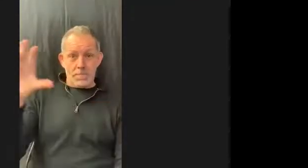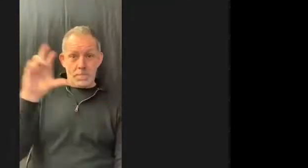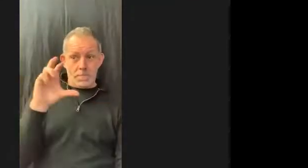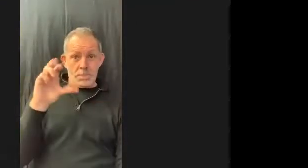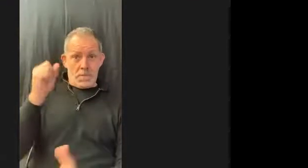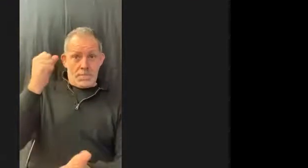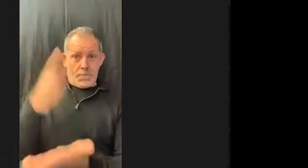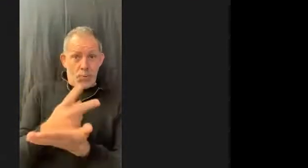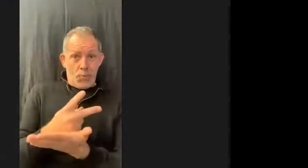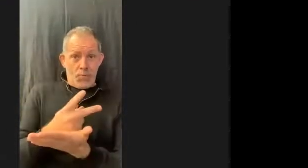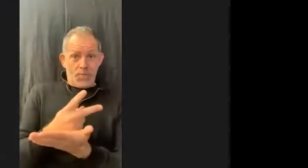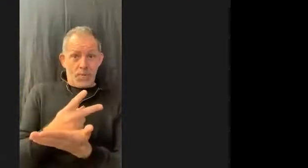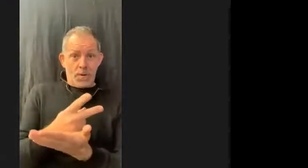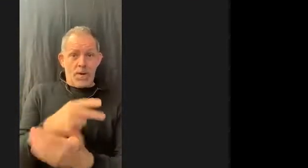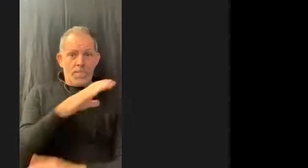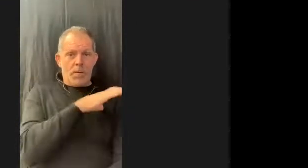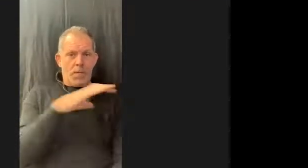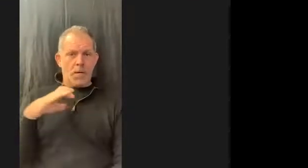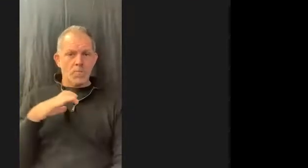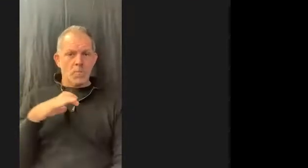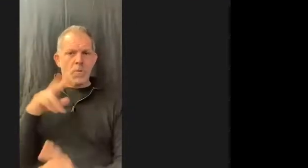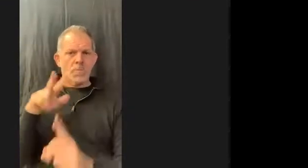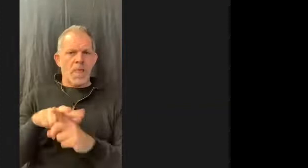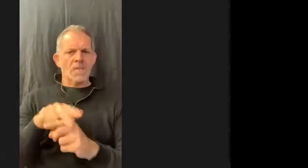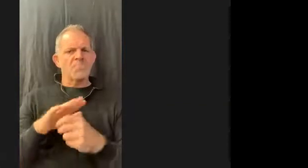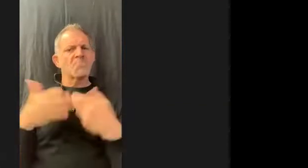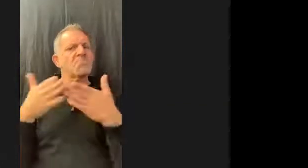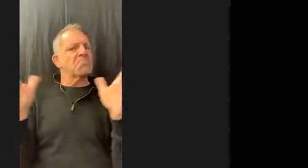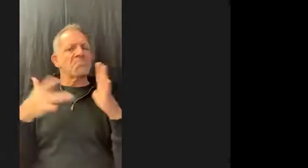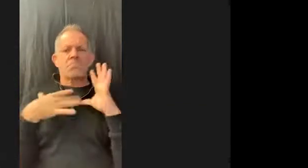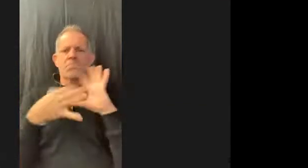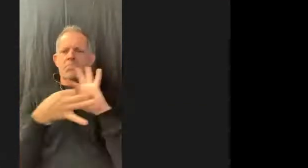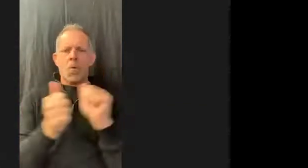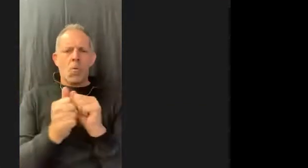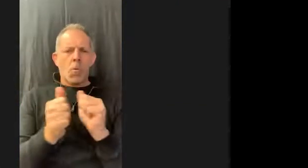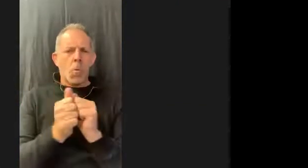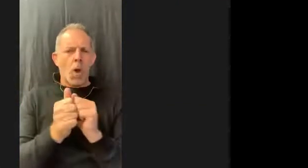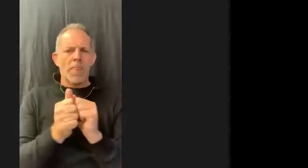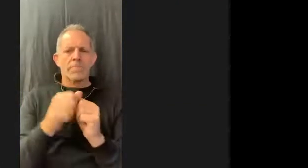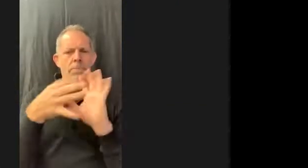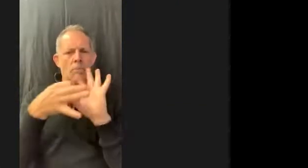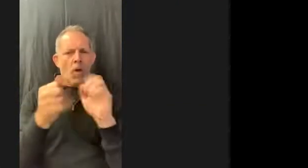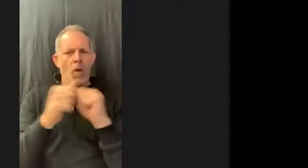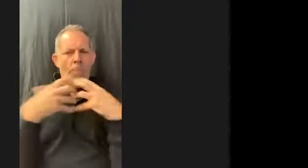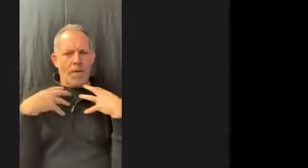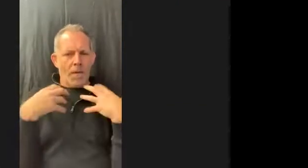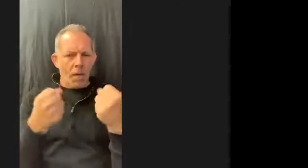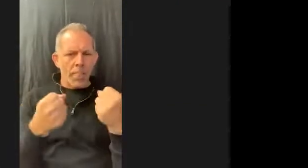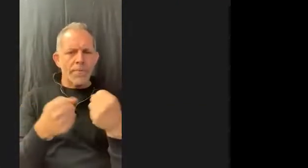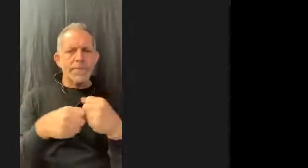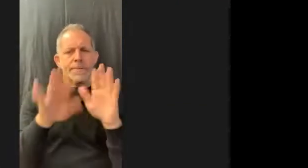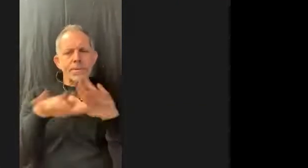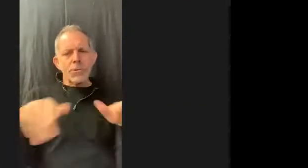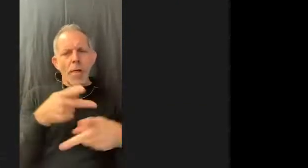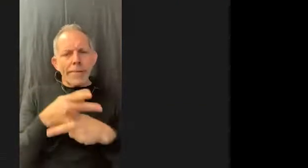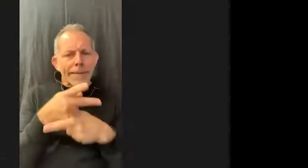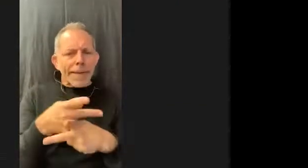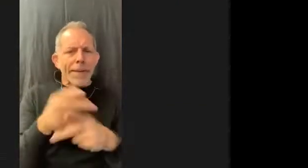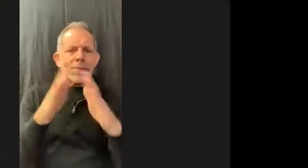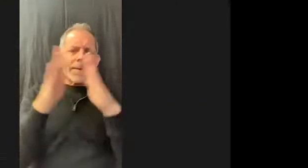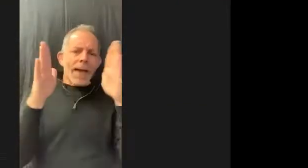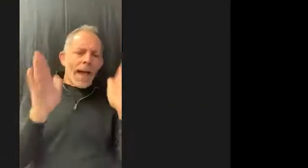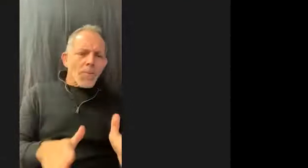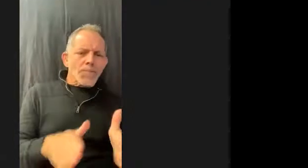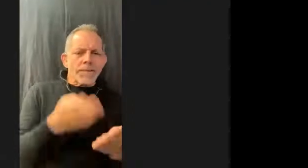our most critical needs, including health, childcare, housing, economic development, food security,